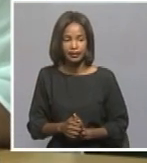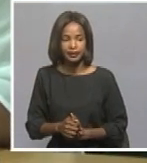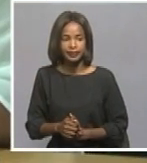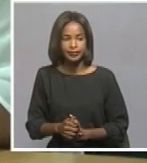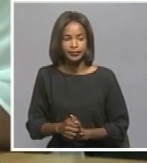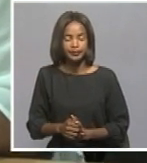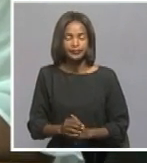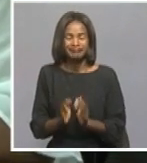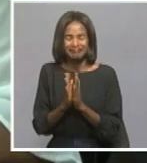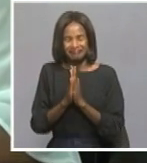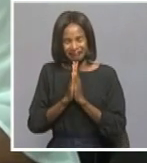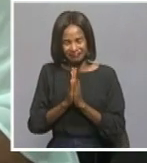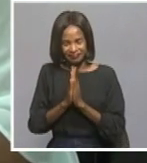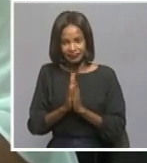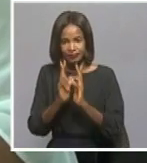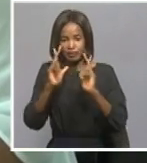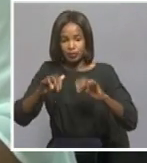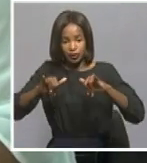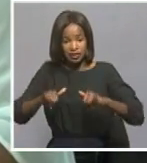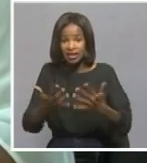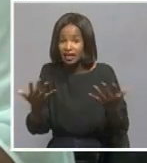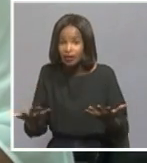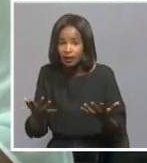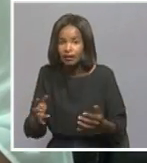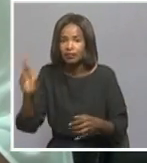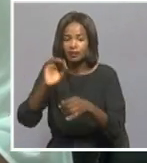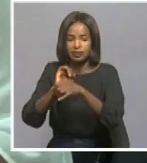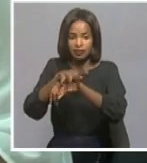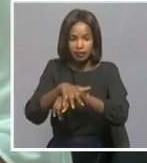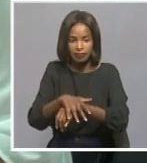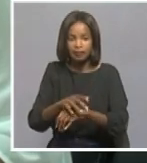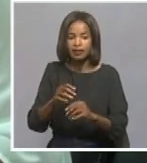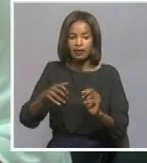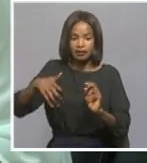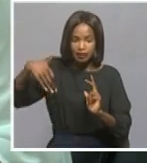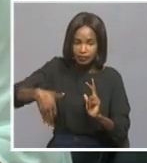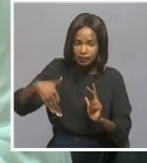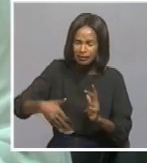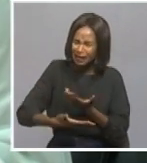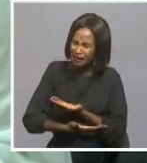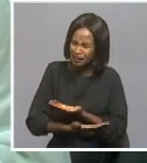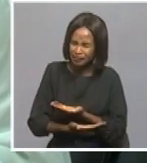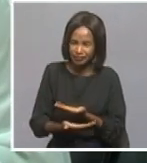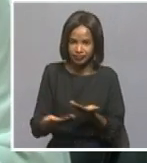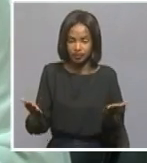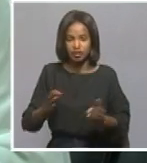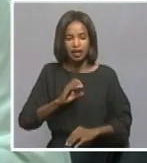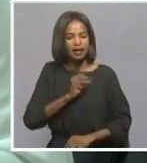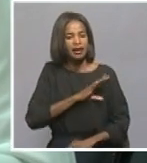dear inhabitants of Hardap region and Namibian nation, remain